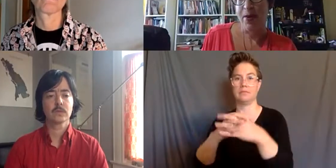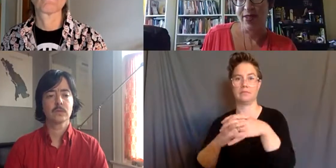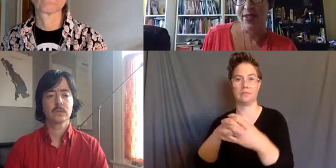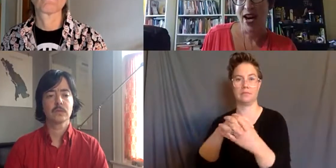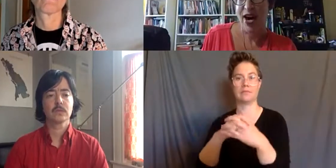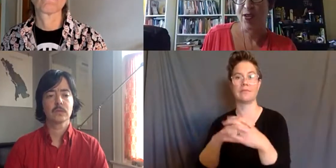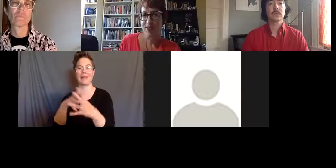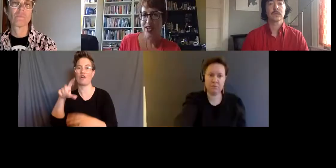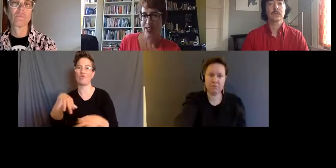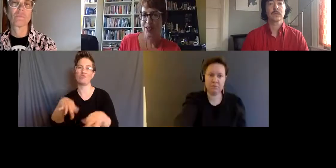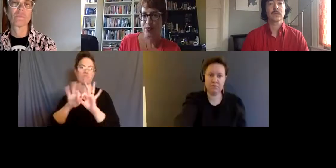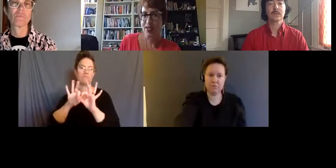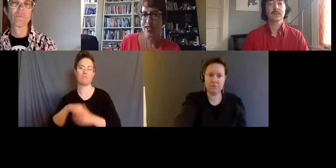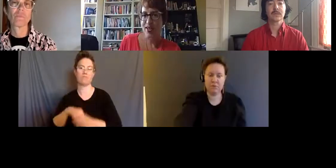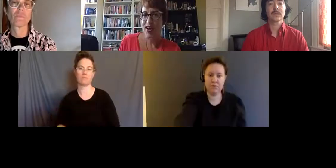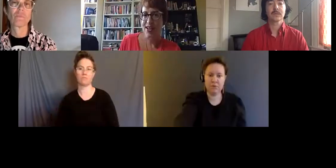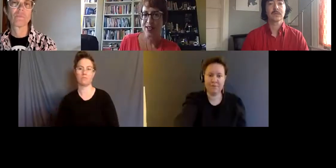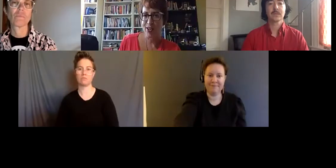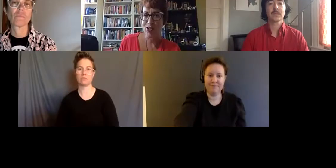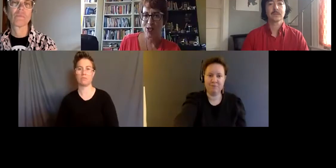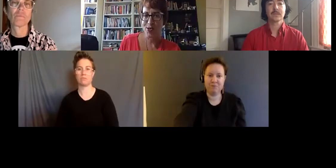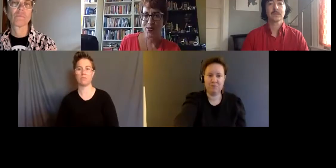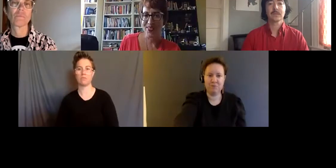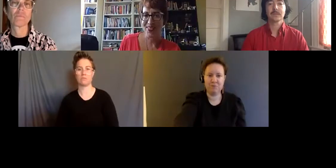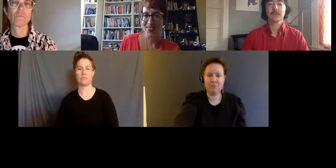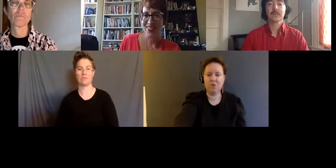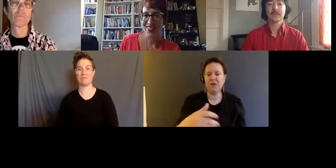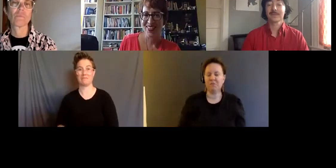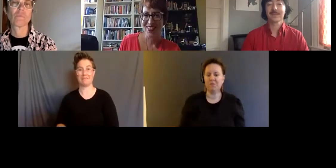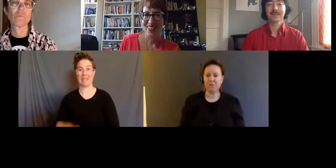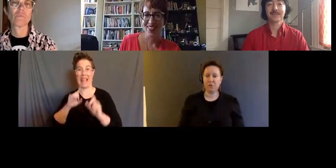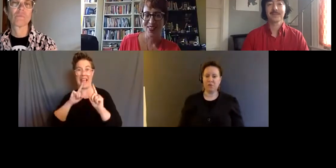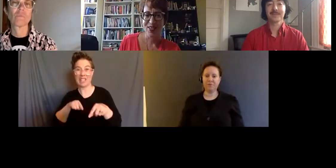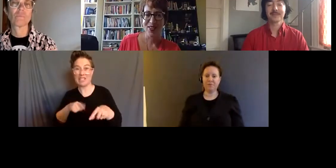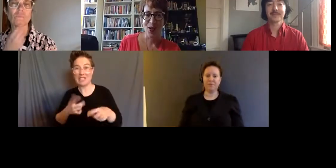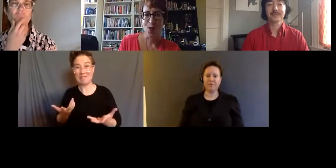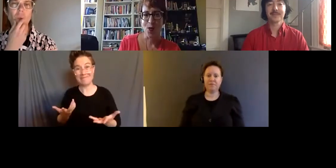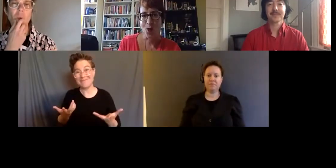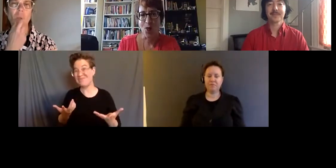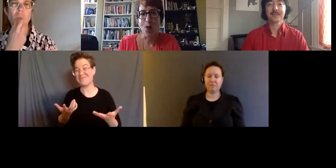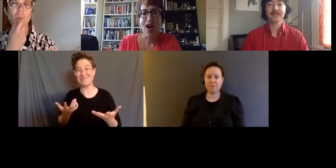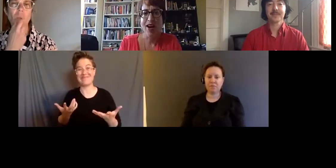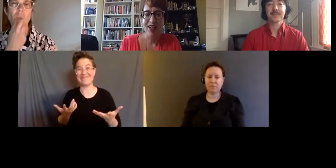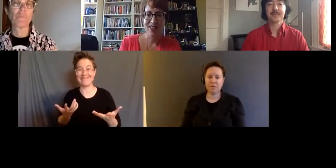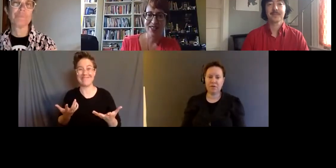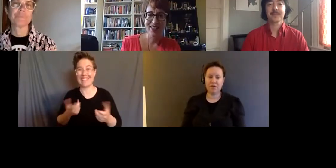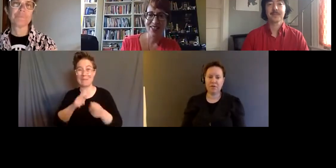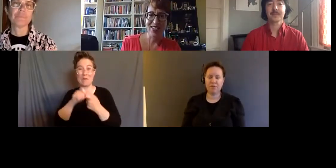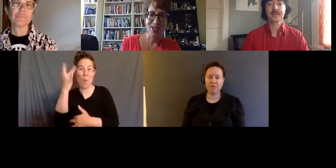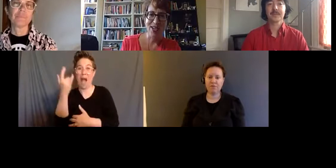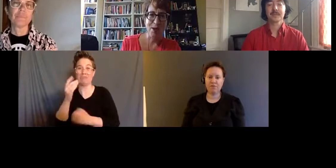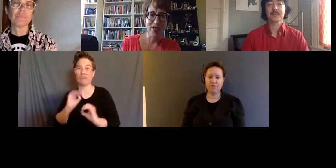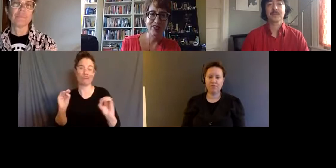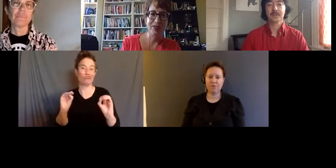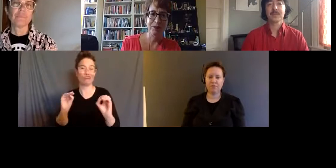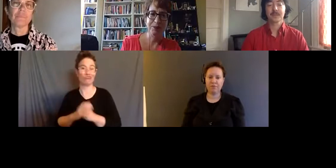But yeah, I don't have a particular answer to, you know, why it